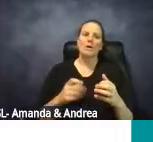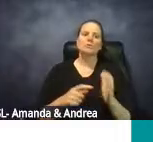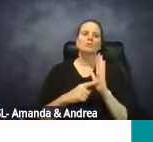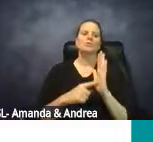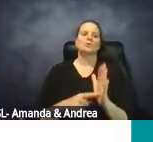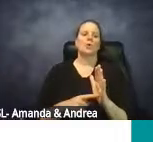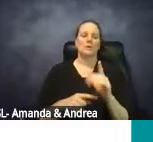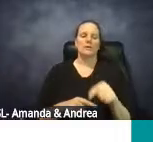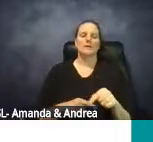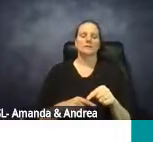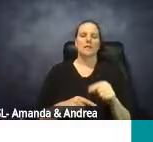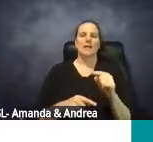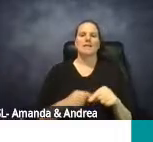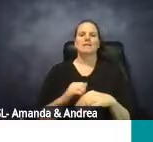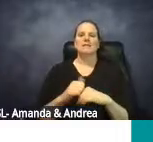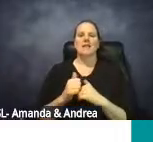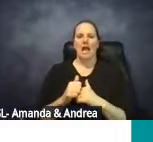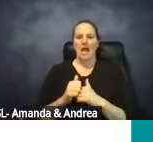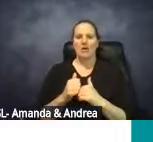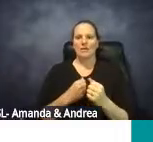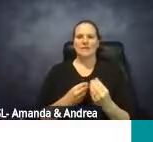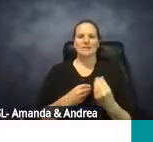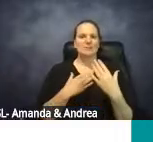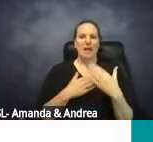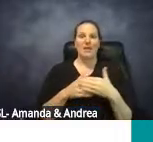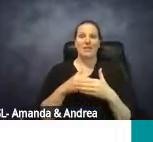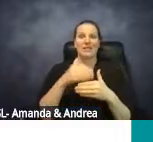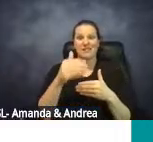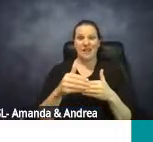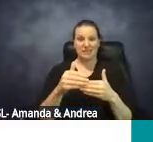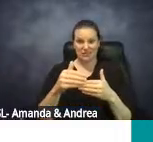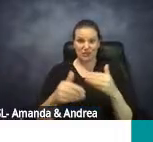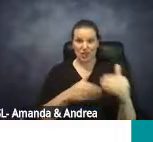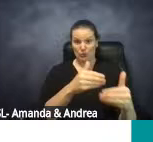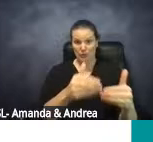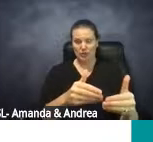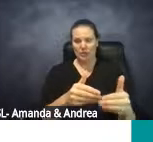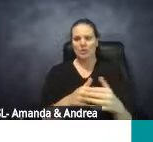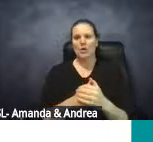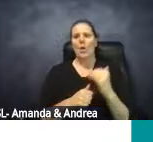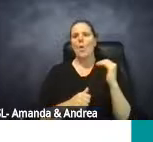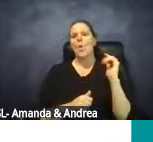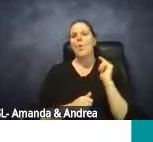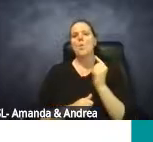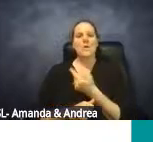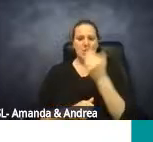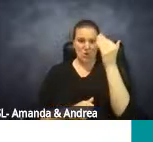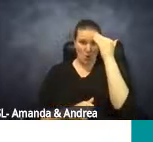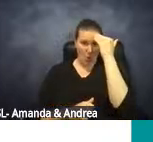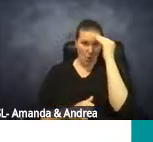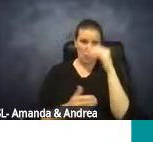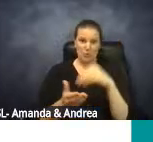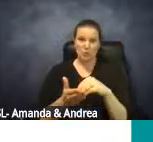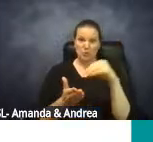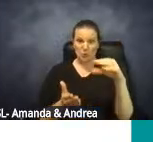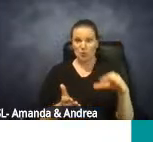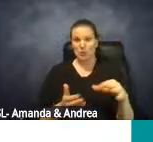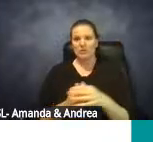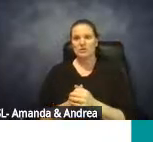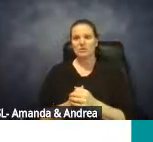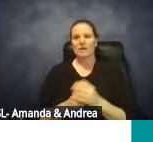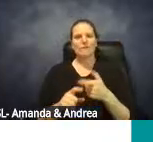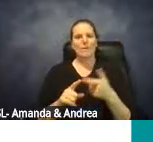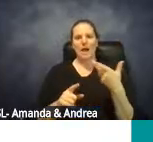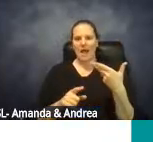because this is how we inspire the next generation. We know that students coming out of